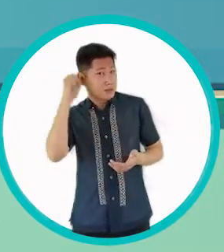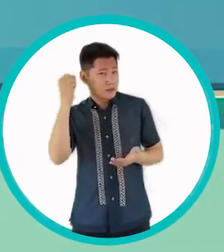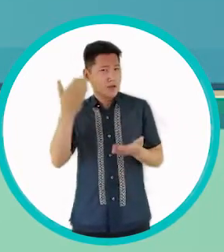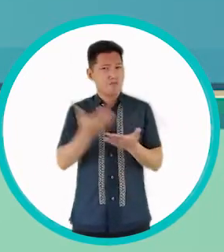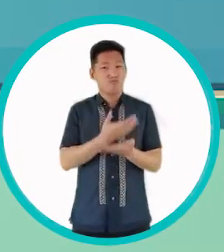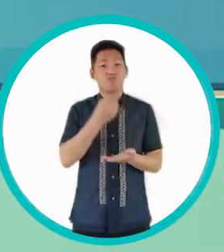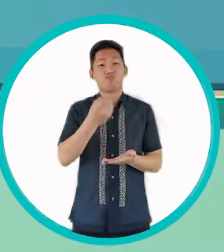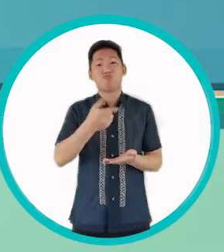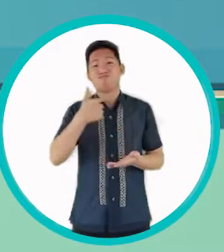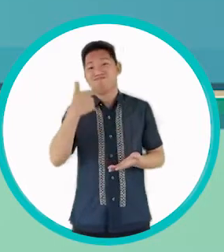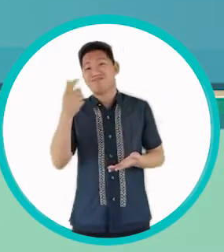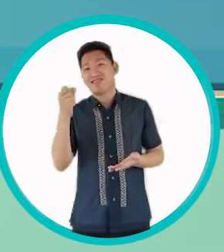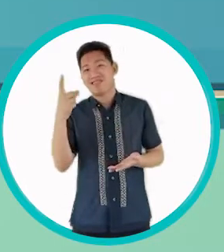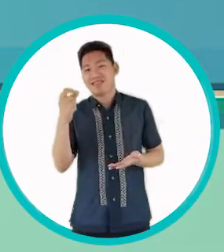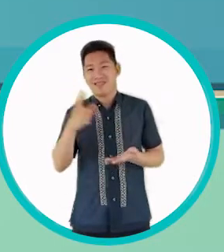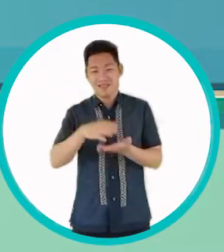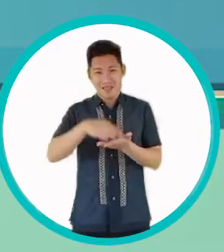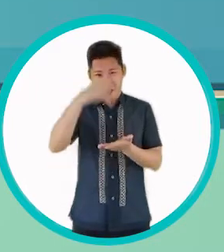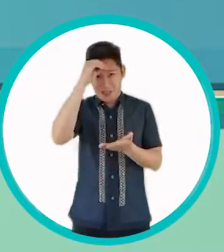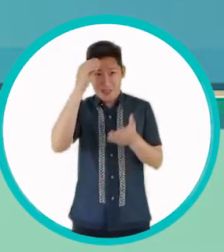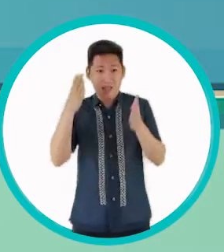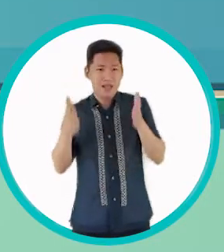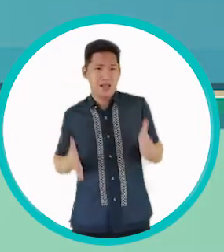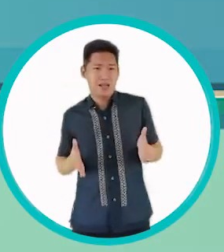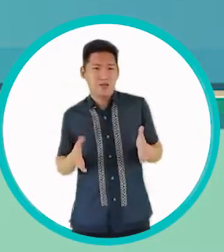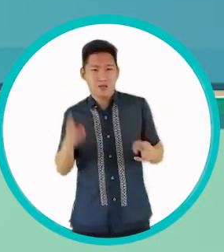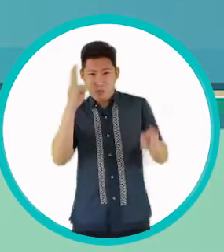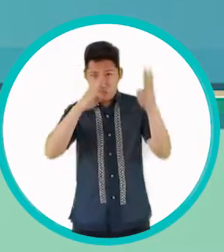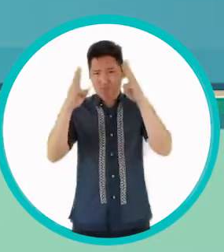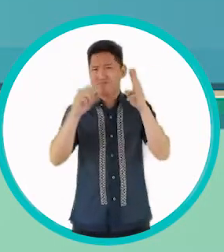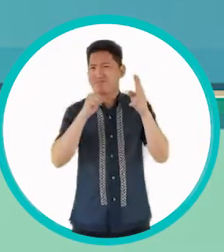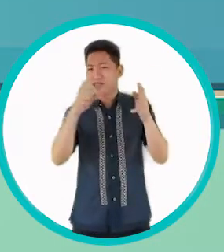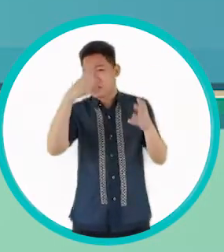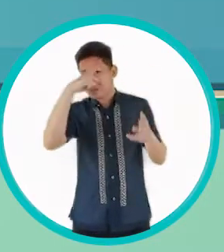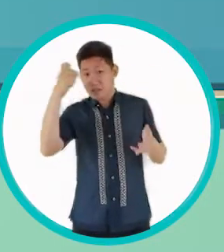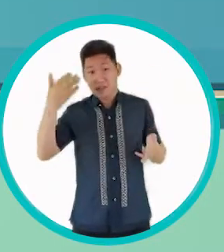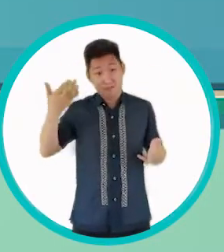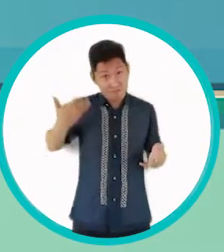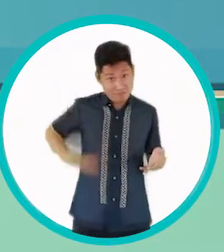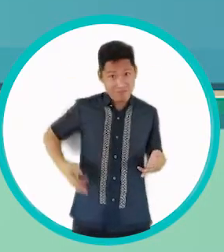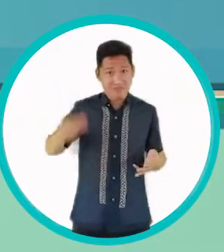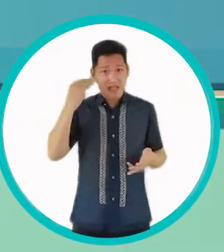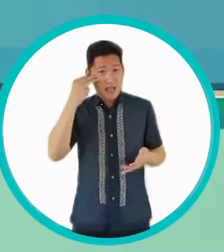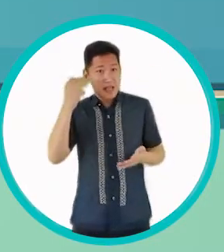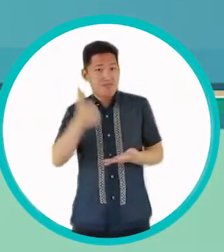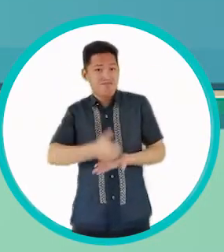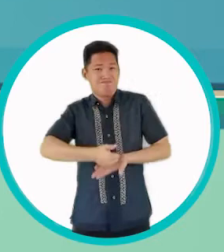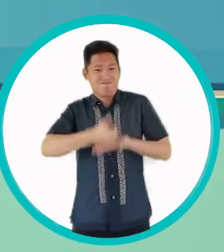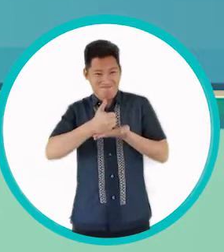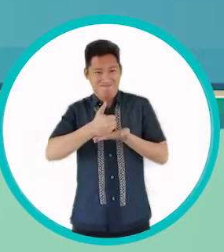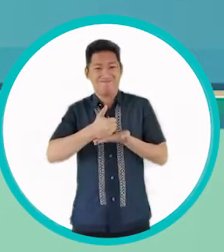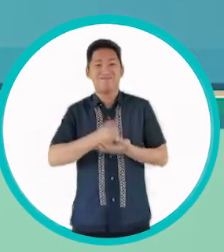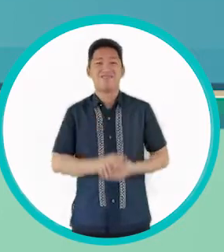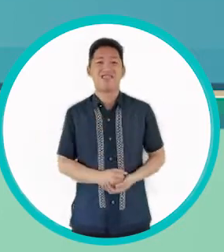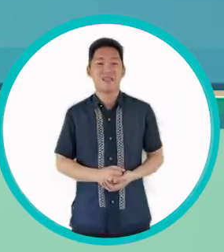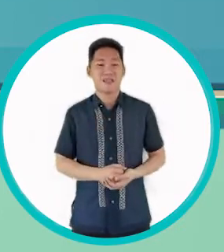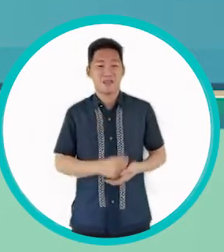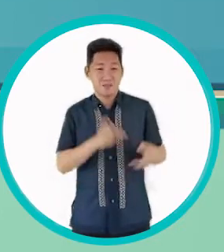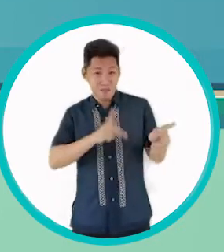it may sound new to you, grade 11 learners. Worry not, because Teacher Michelle is here for